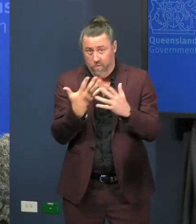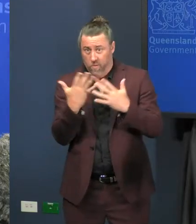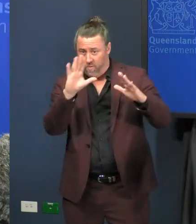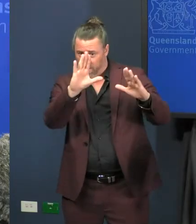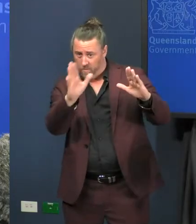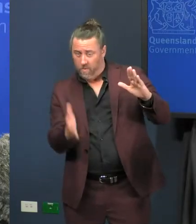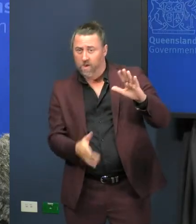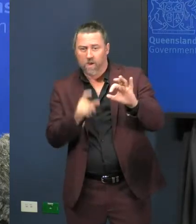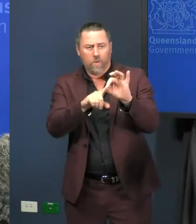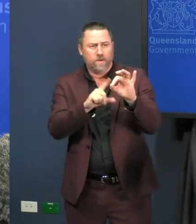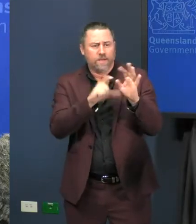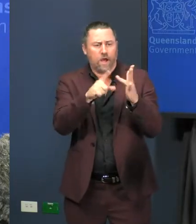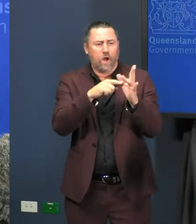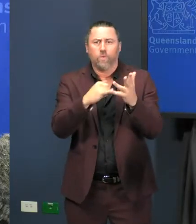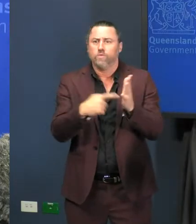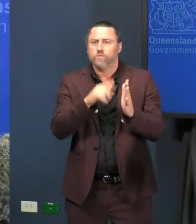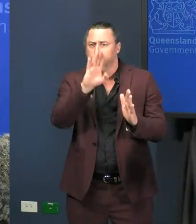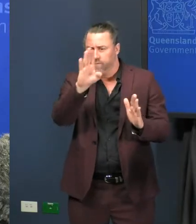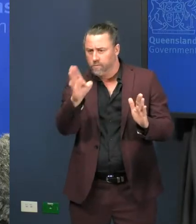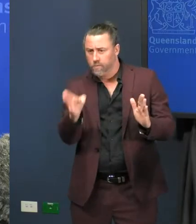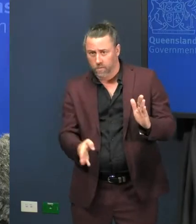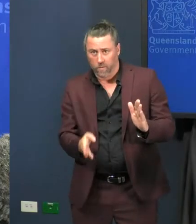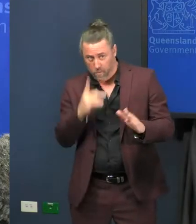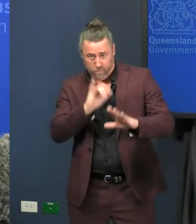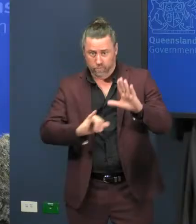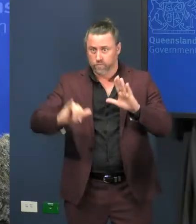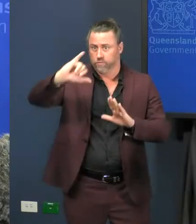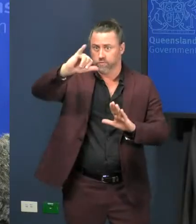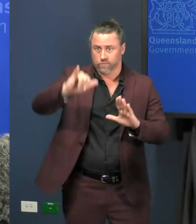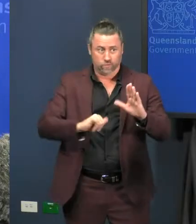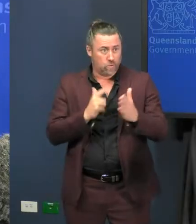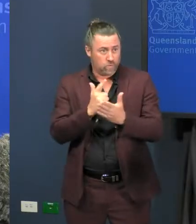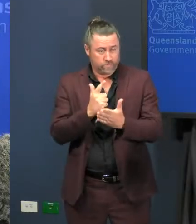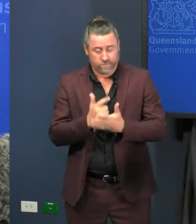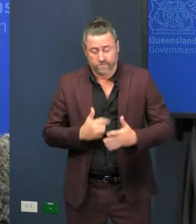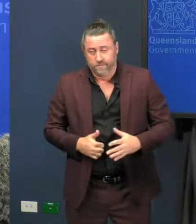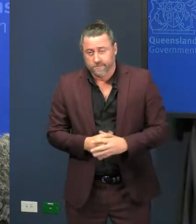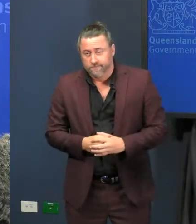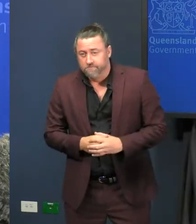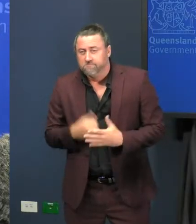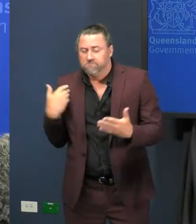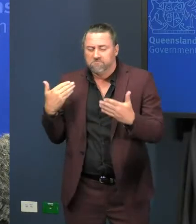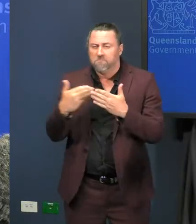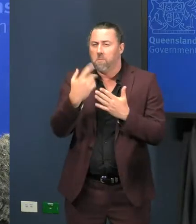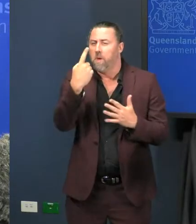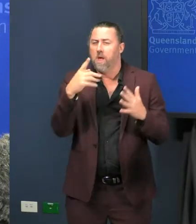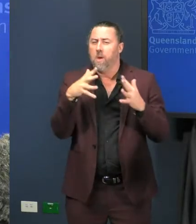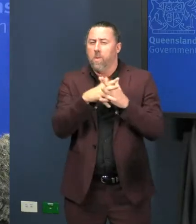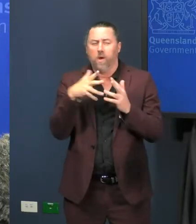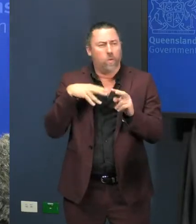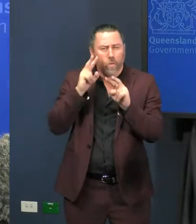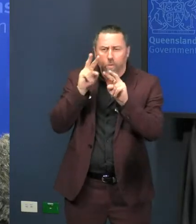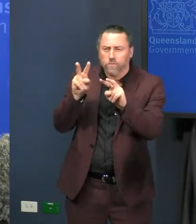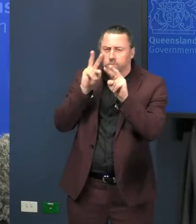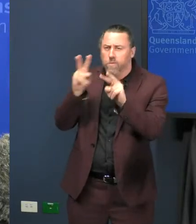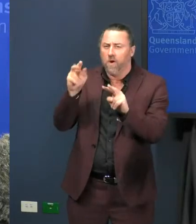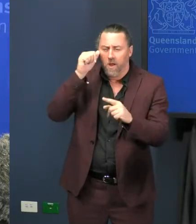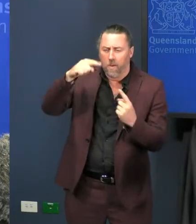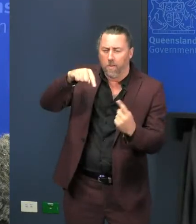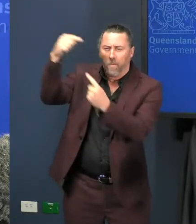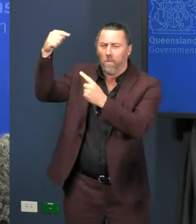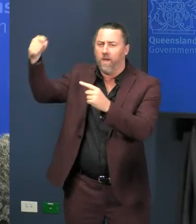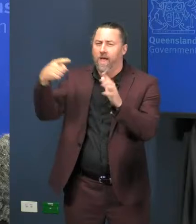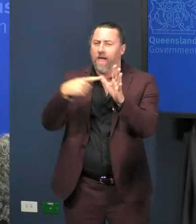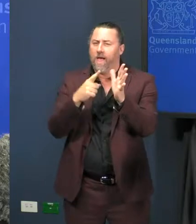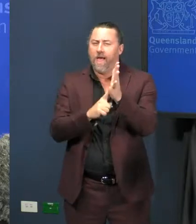the Queensland coastline. We've been receiving briefings for a little over a week regarding Tropical Cyclone